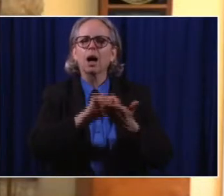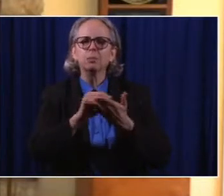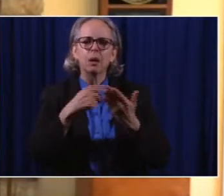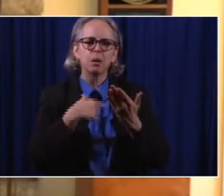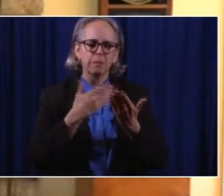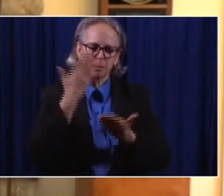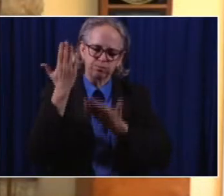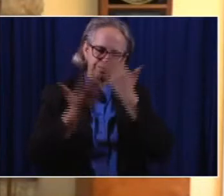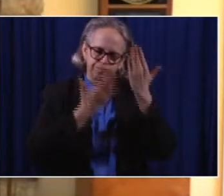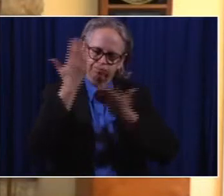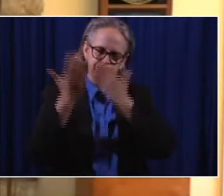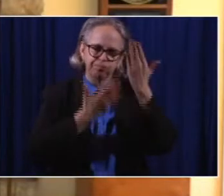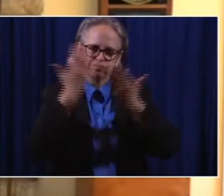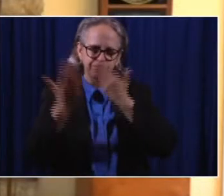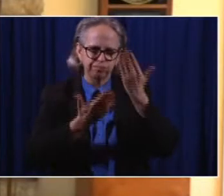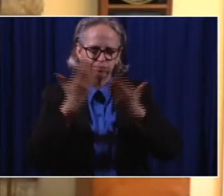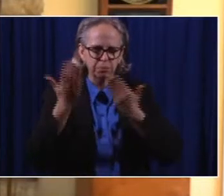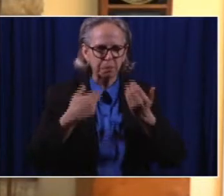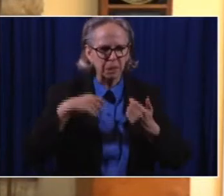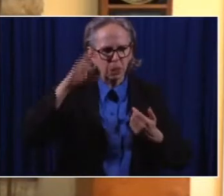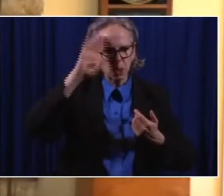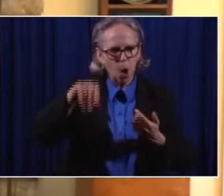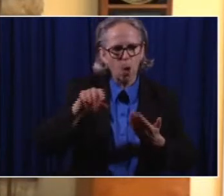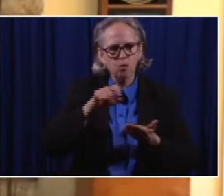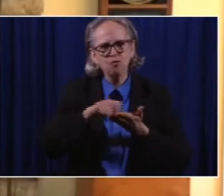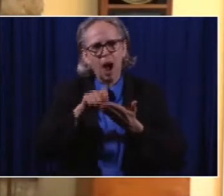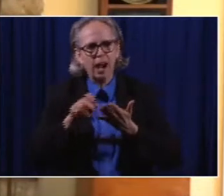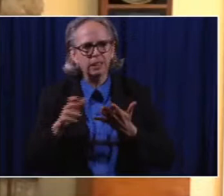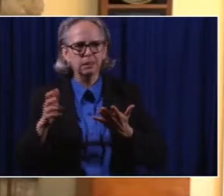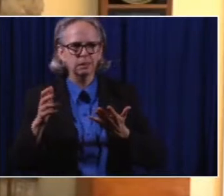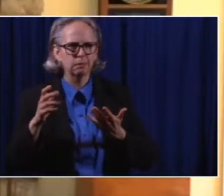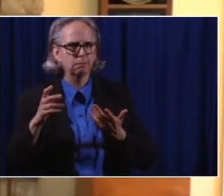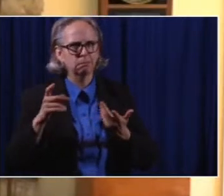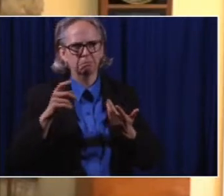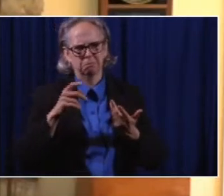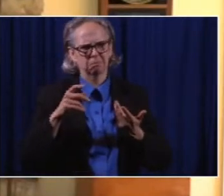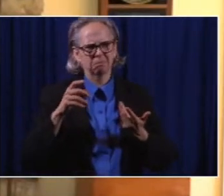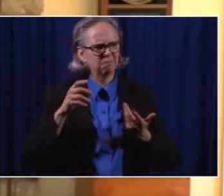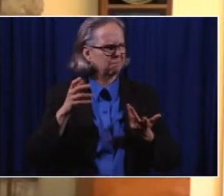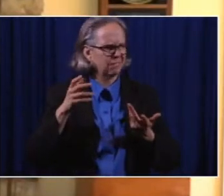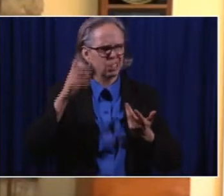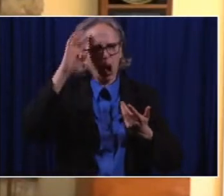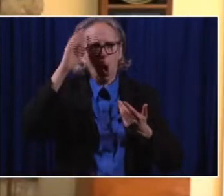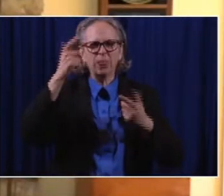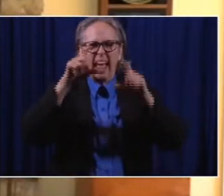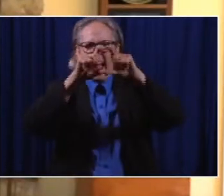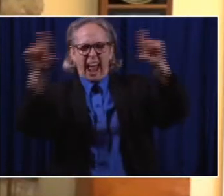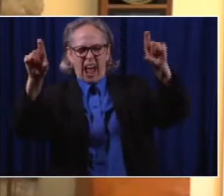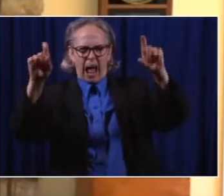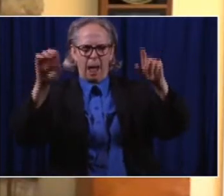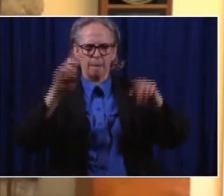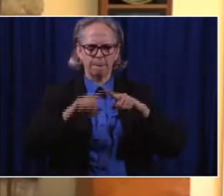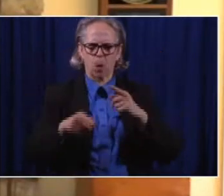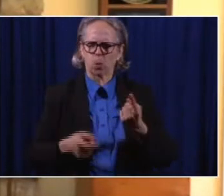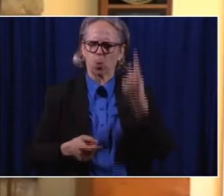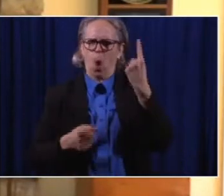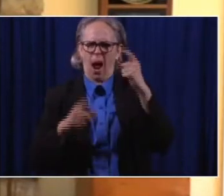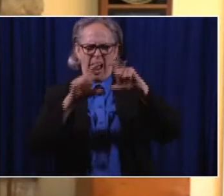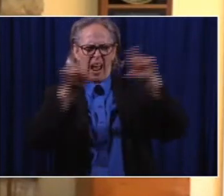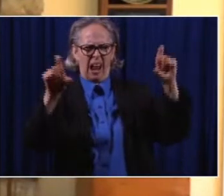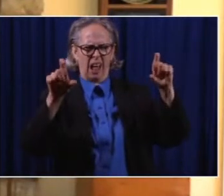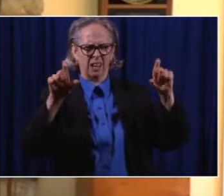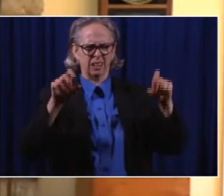write the headlines. And sometimes headline writers have to squeeze stuff in. But there's one talking about a shutdown. We're not talking about a